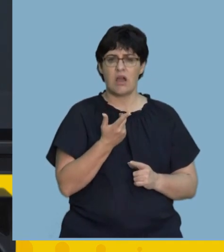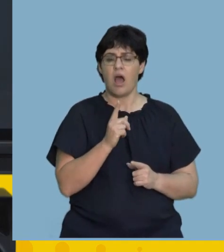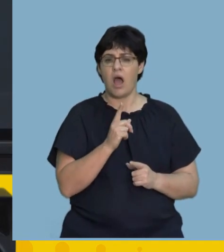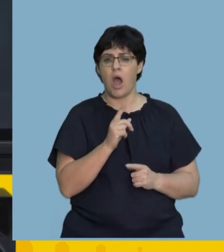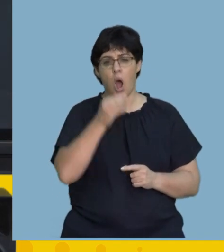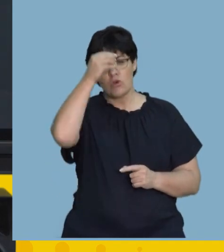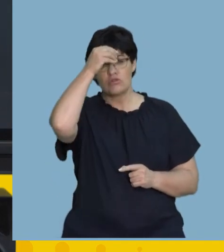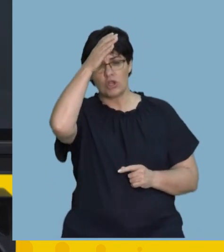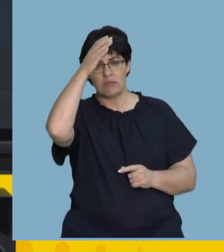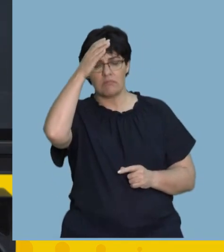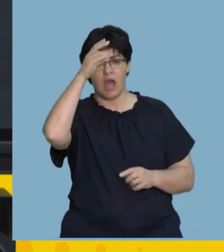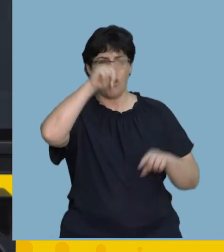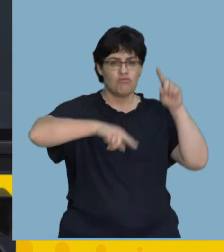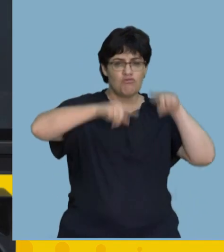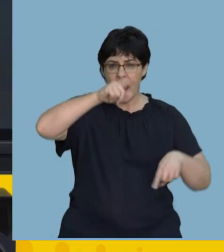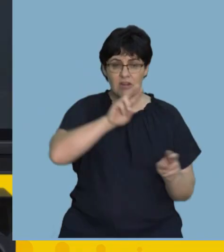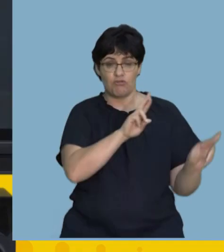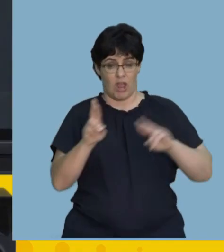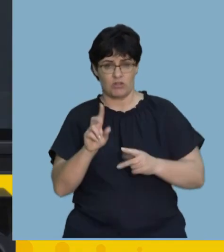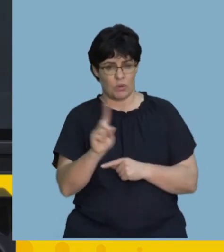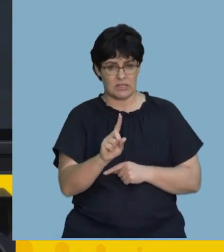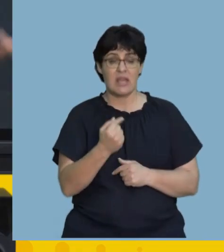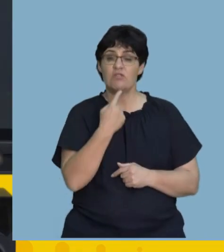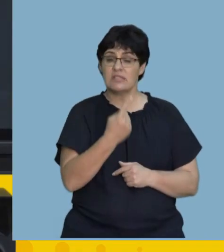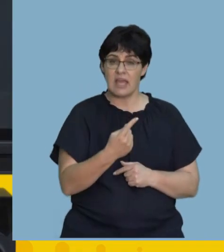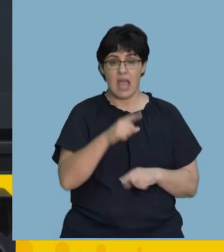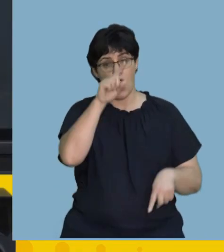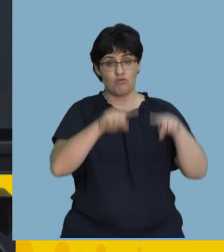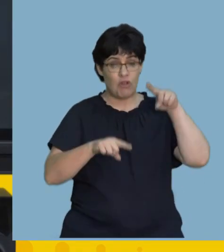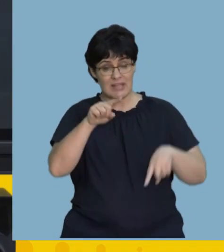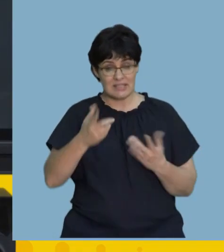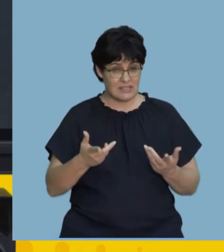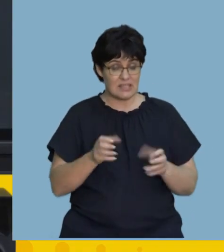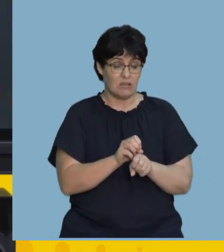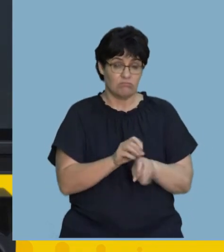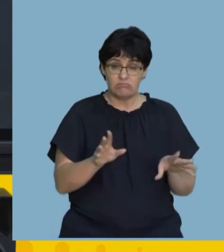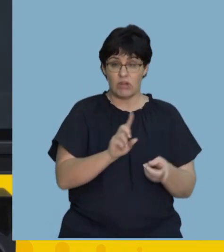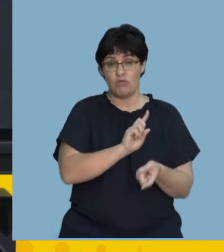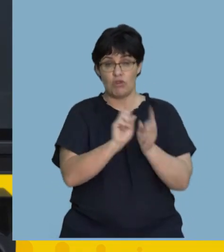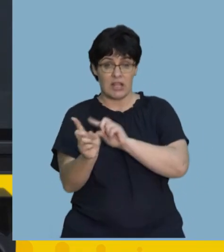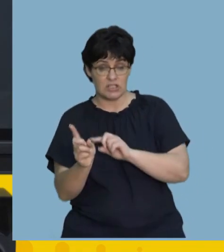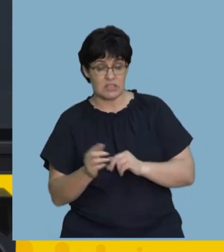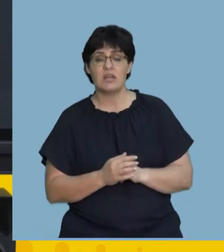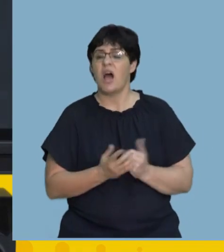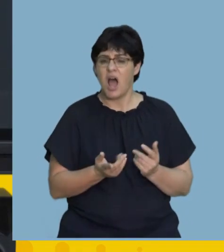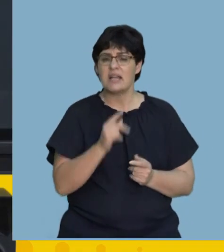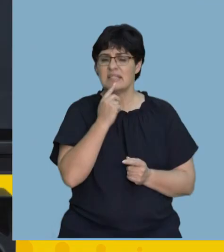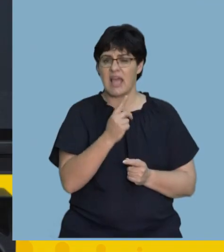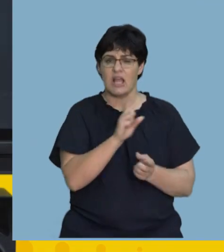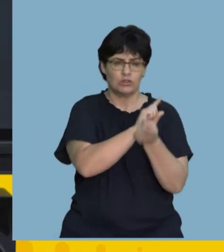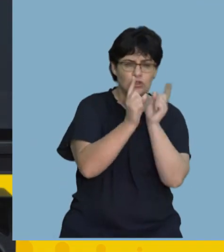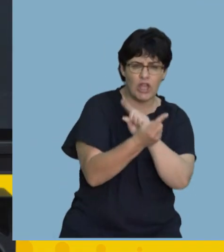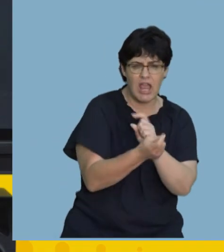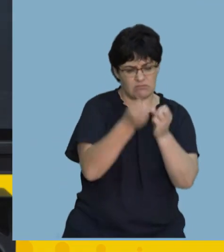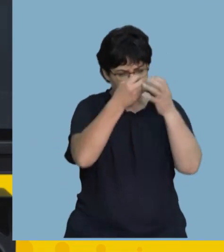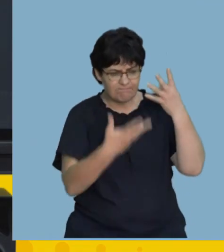of rate of reaction is all about. Because when you talk about rate of reaction in general, we're talking about the change in quantity of a